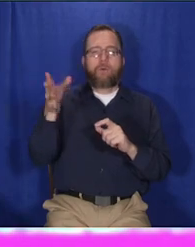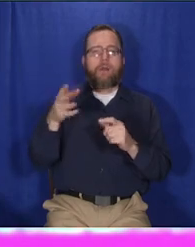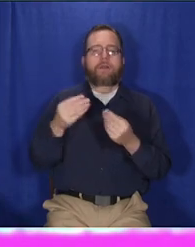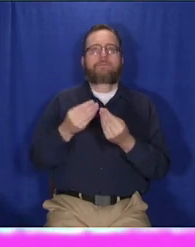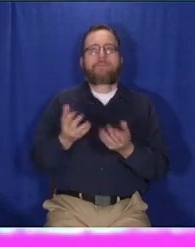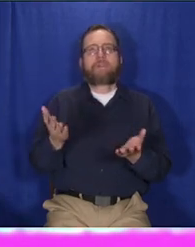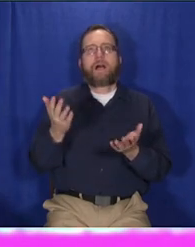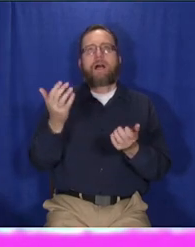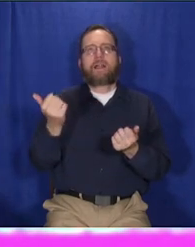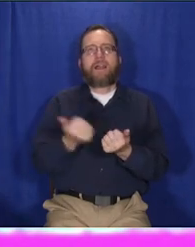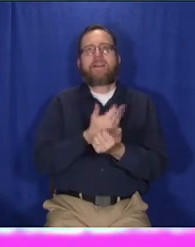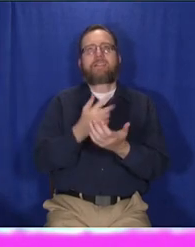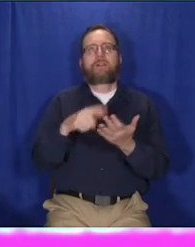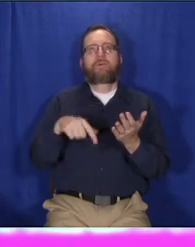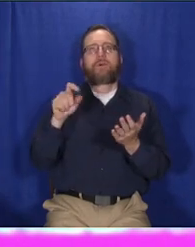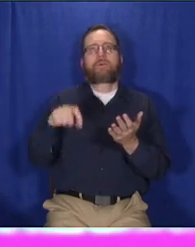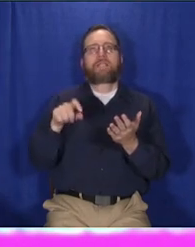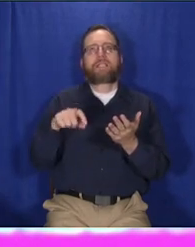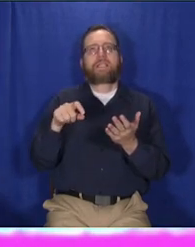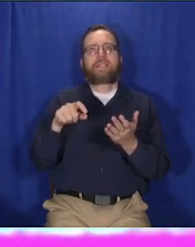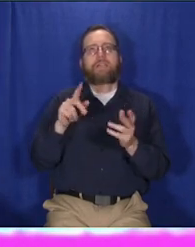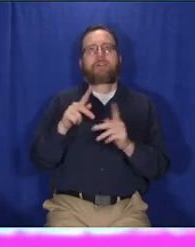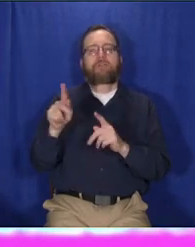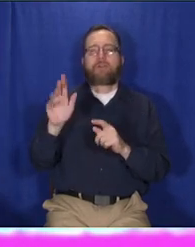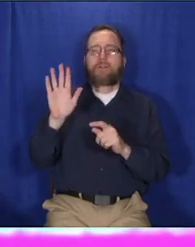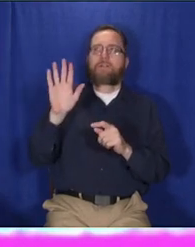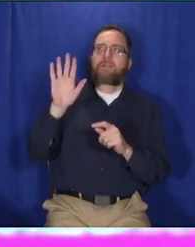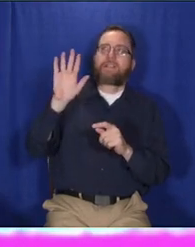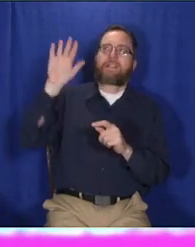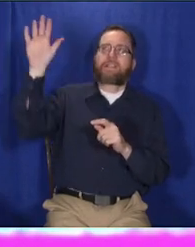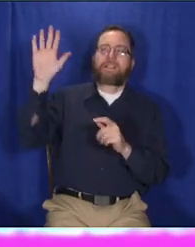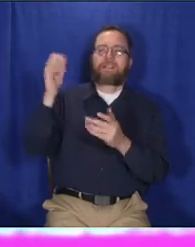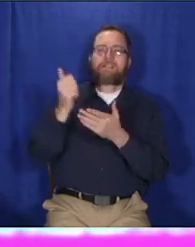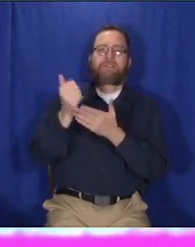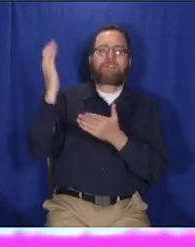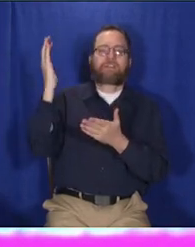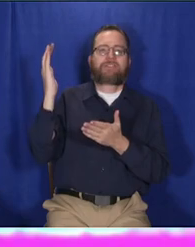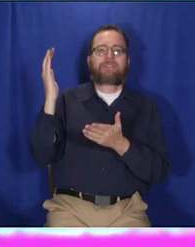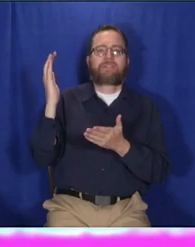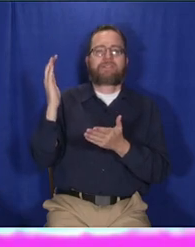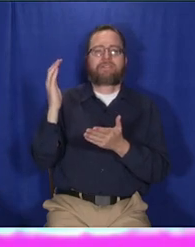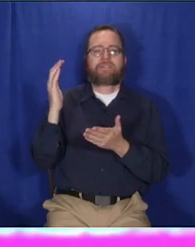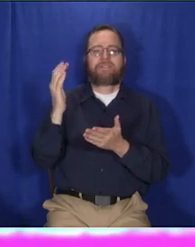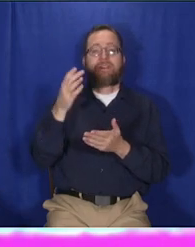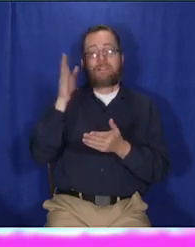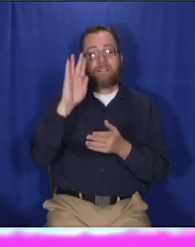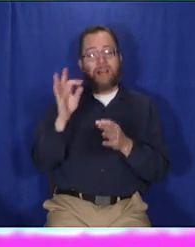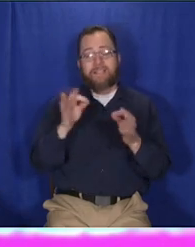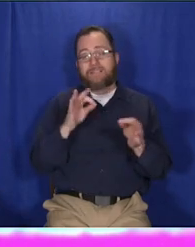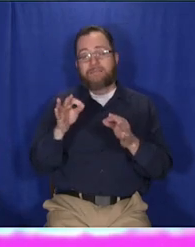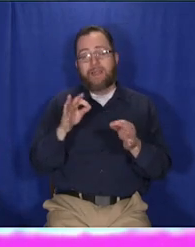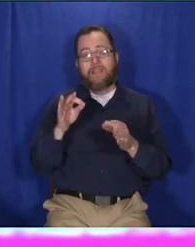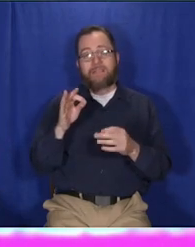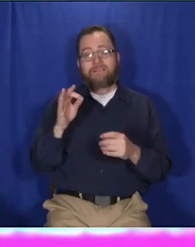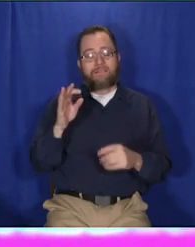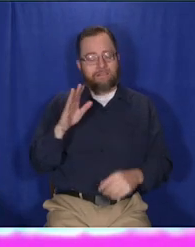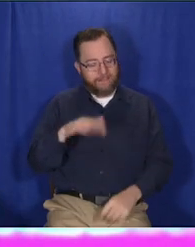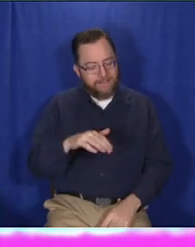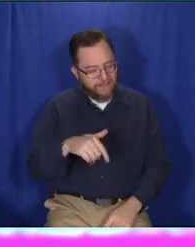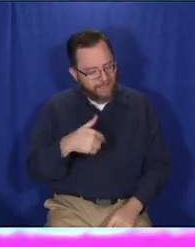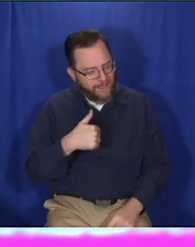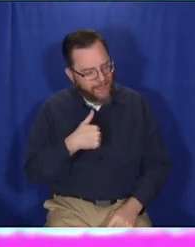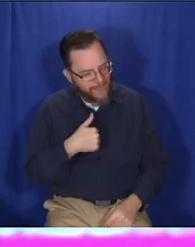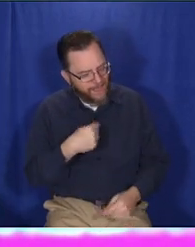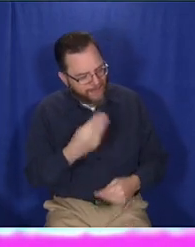So we talked about, spiritually speaking, there's these eternal rewards. But God also says, I will provide for you right